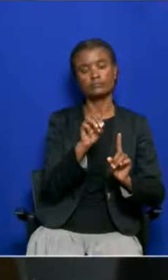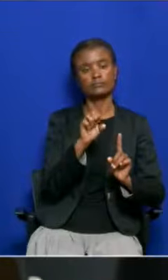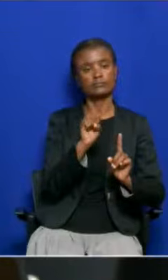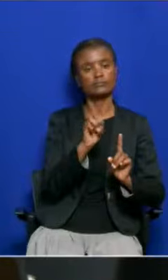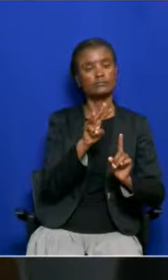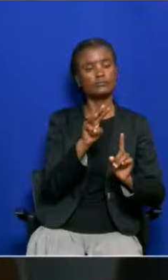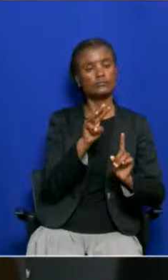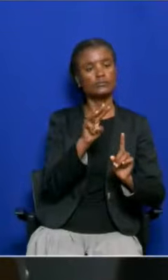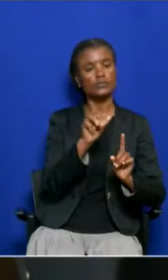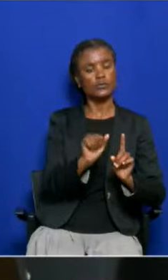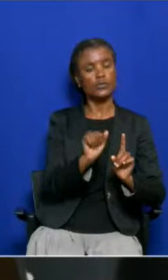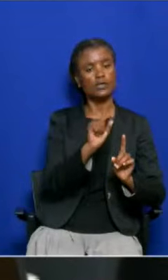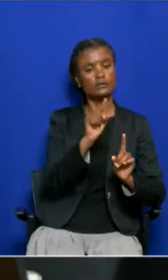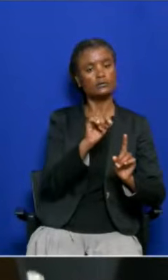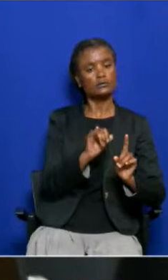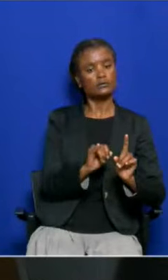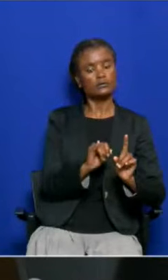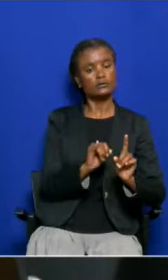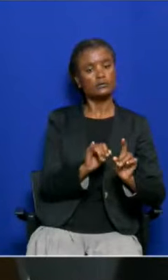give this document to you?